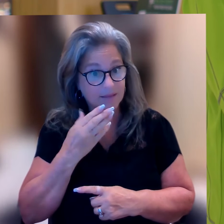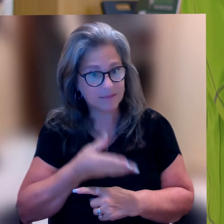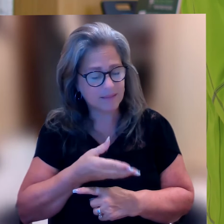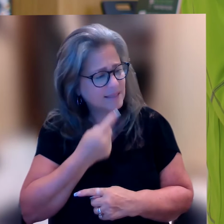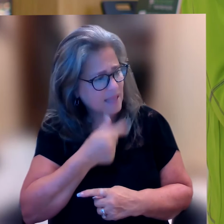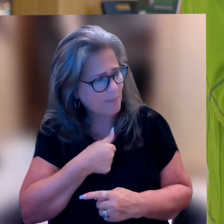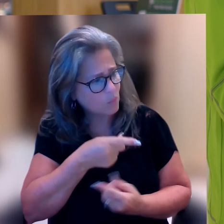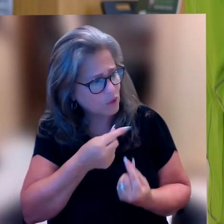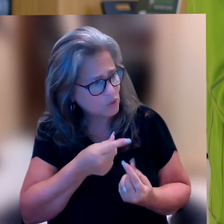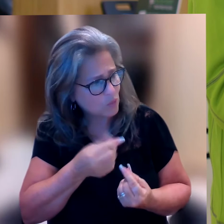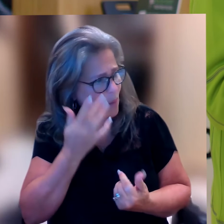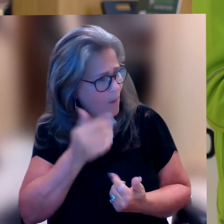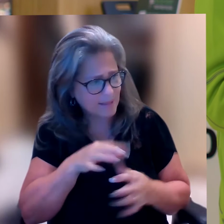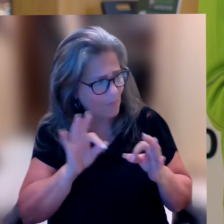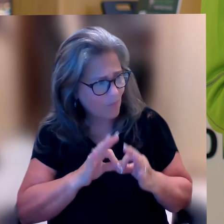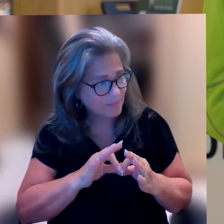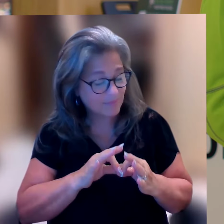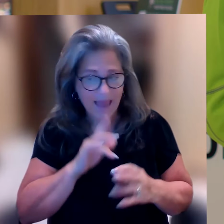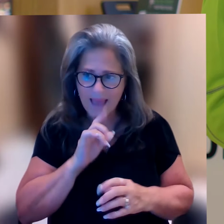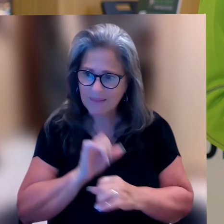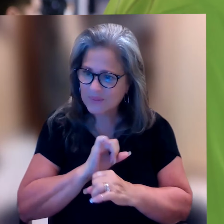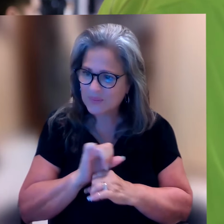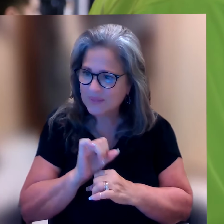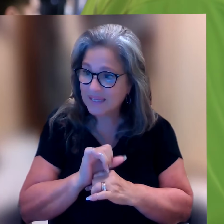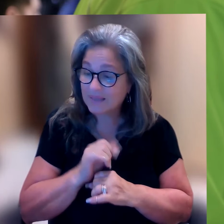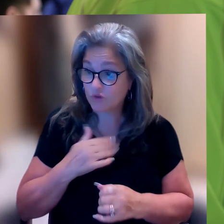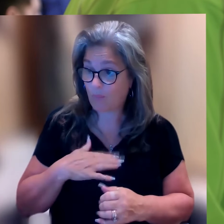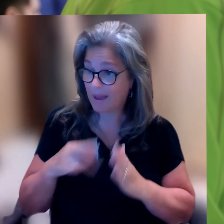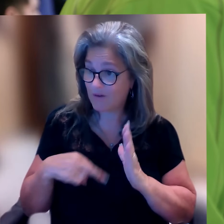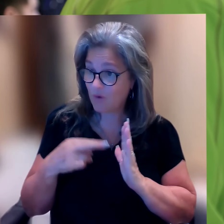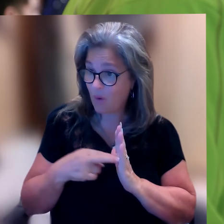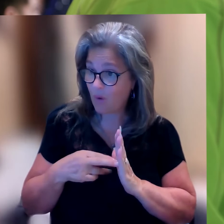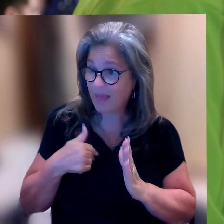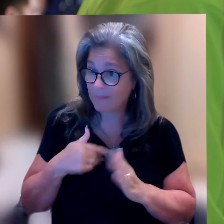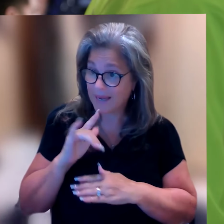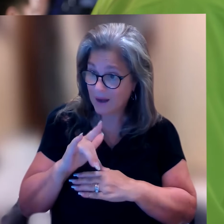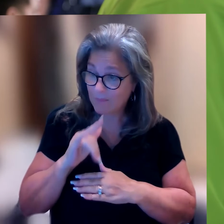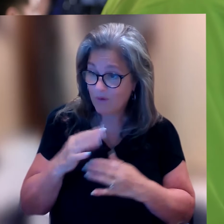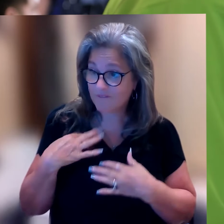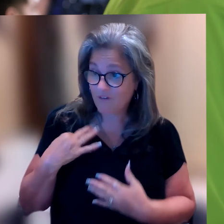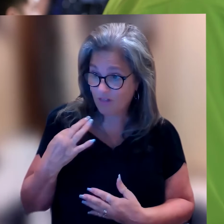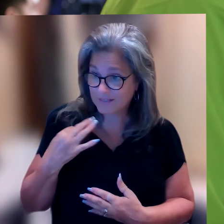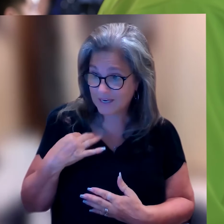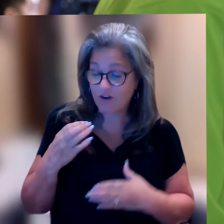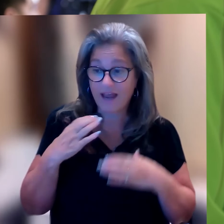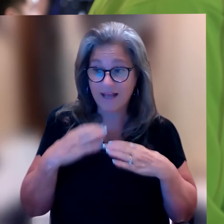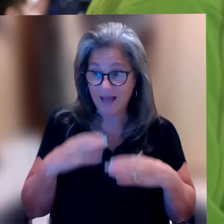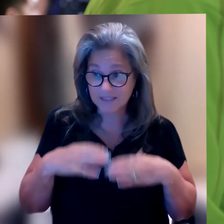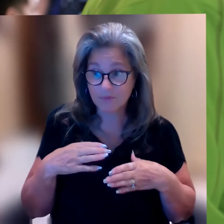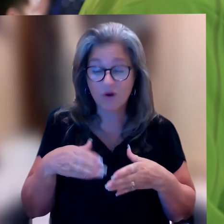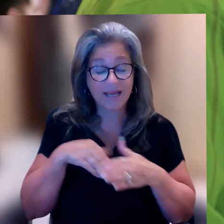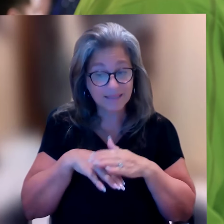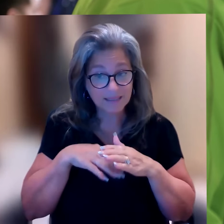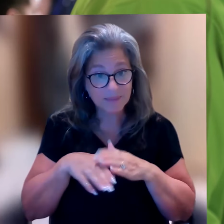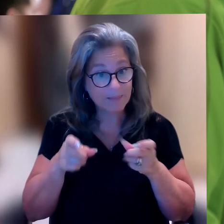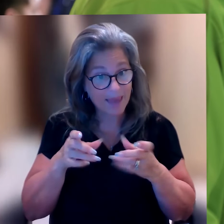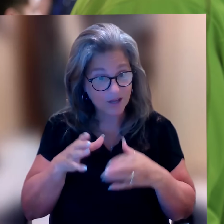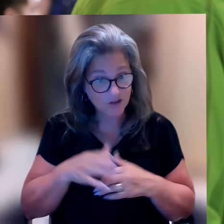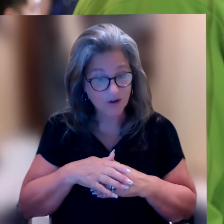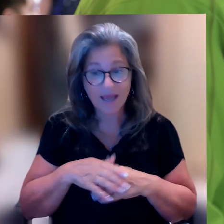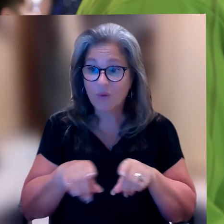little bit about what you do and why this is important. Absolutely. So my role is I'm our airport volunteers and customer accessibility